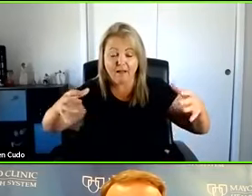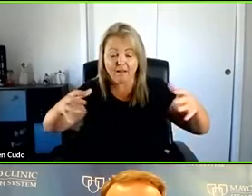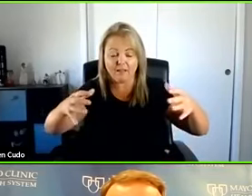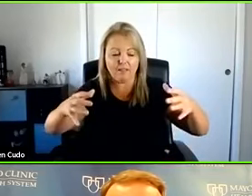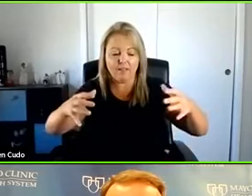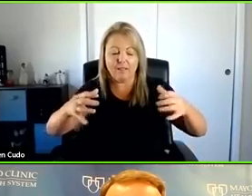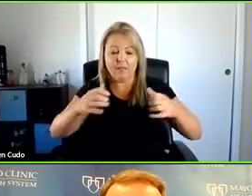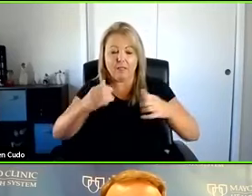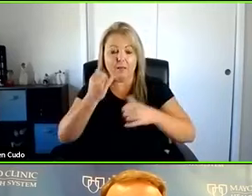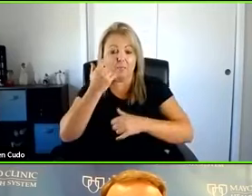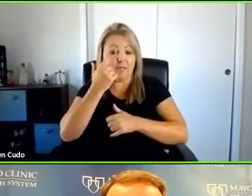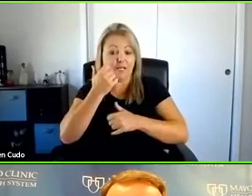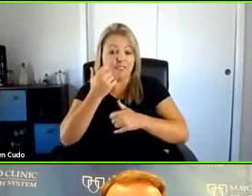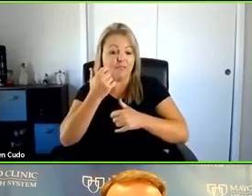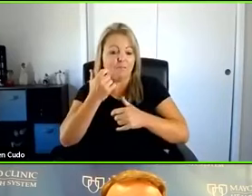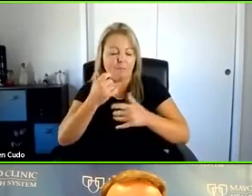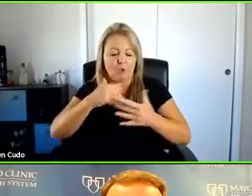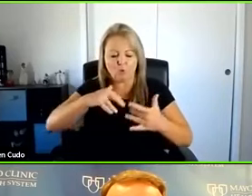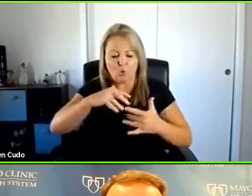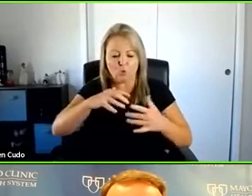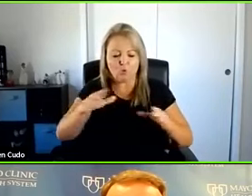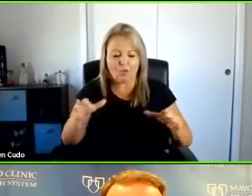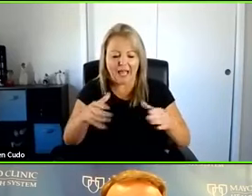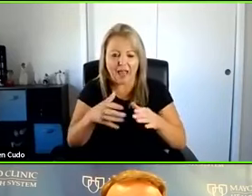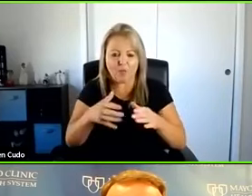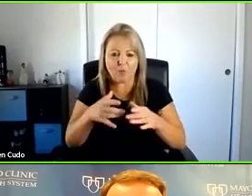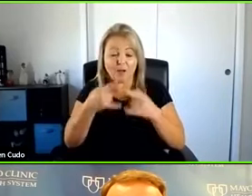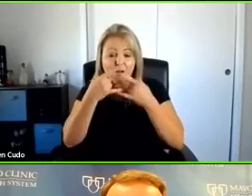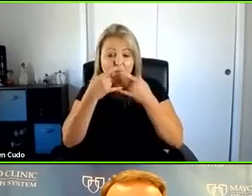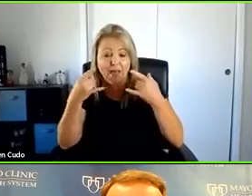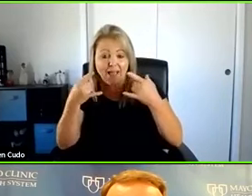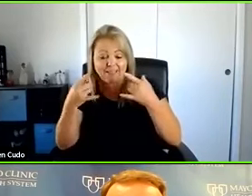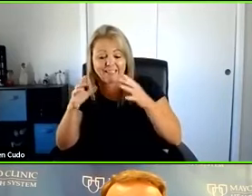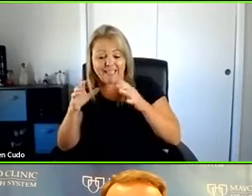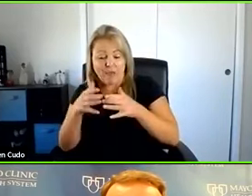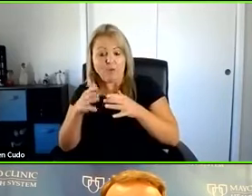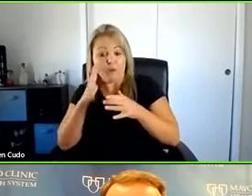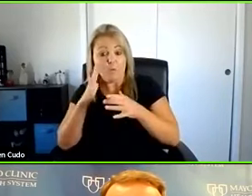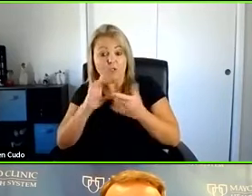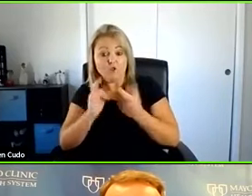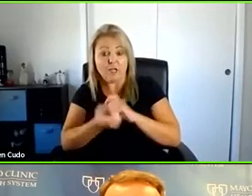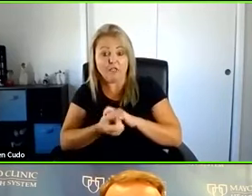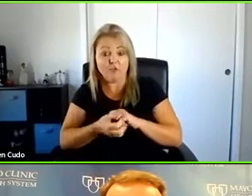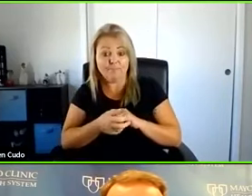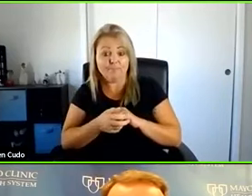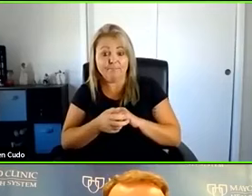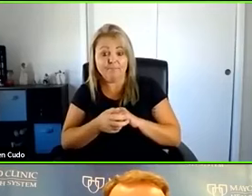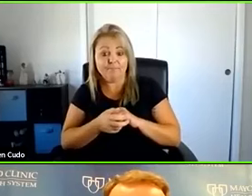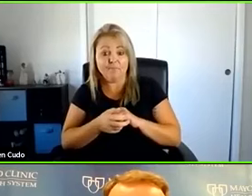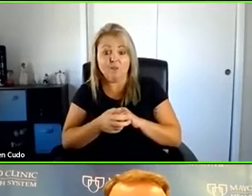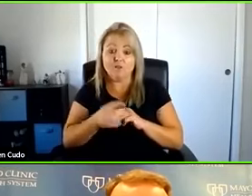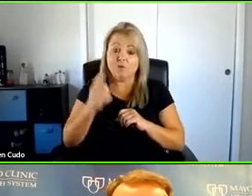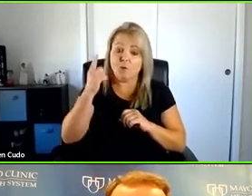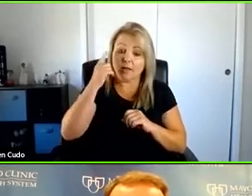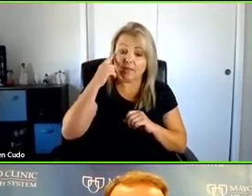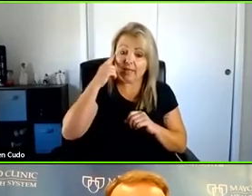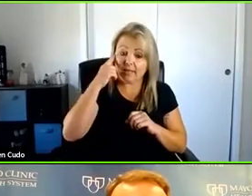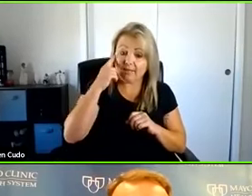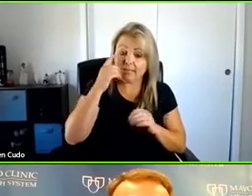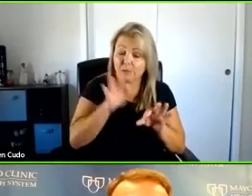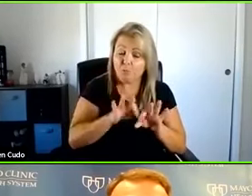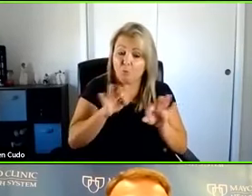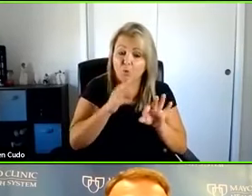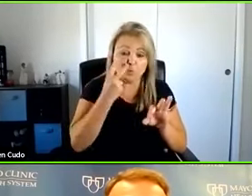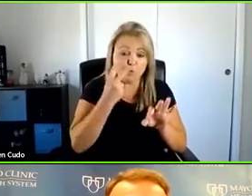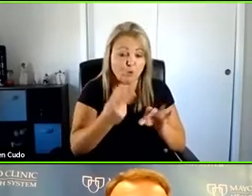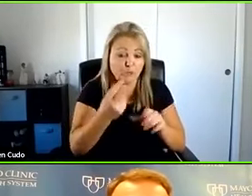social gatherings and mass gatherings will change. So, I do think it would be important to look at those each